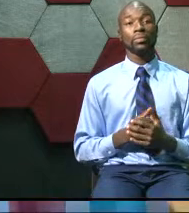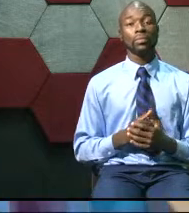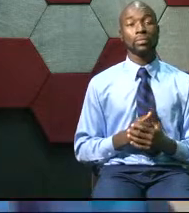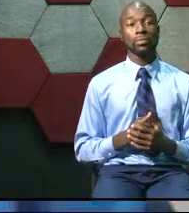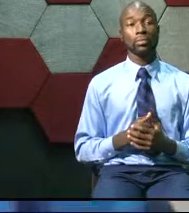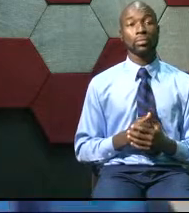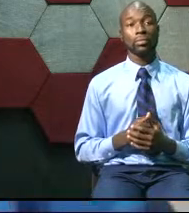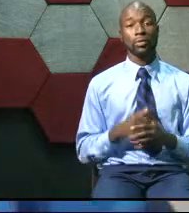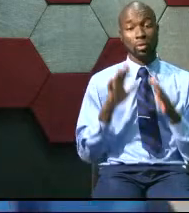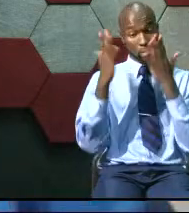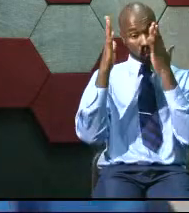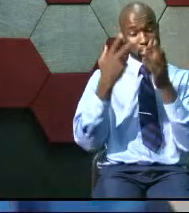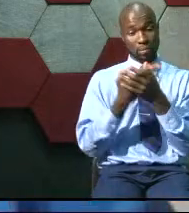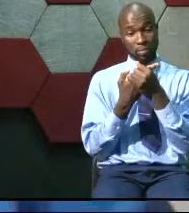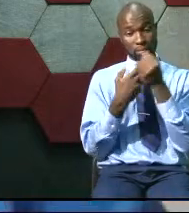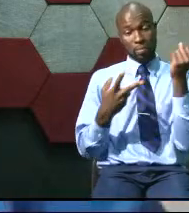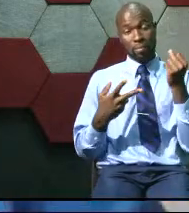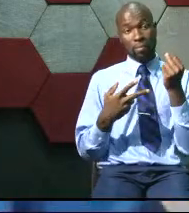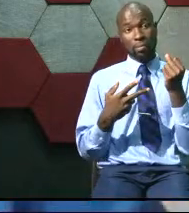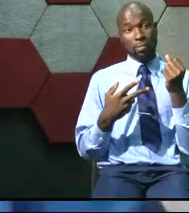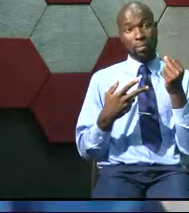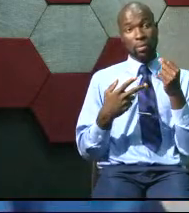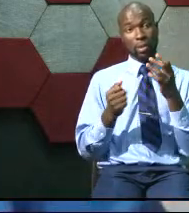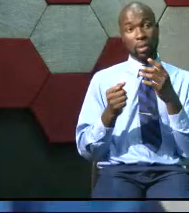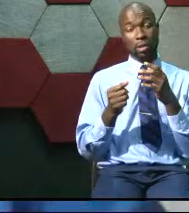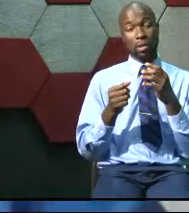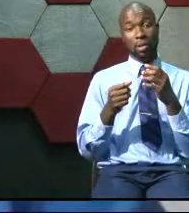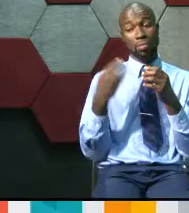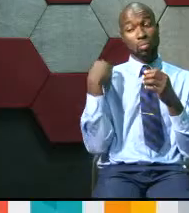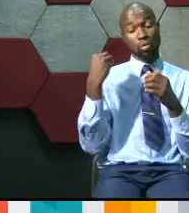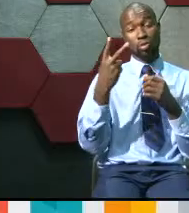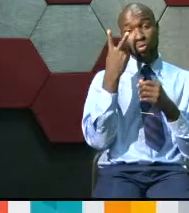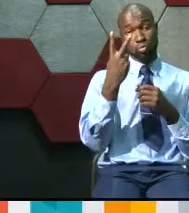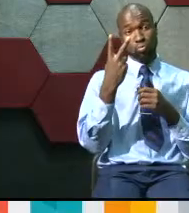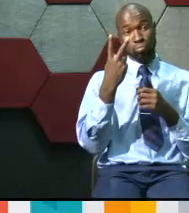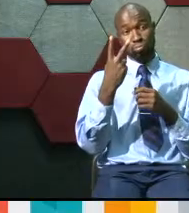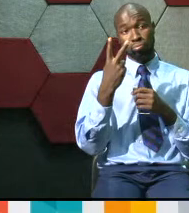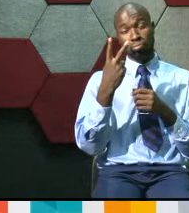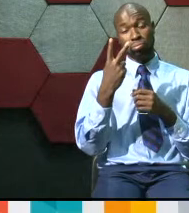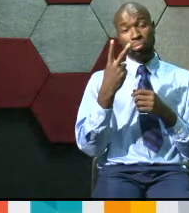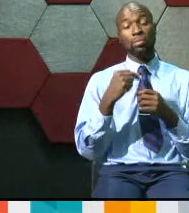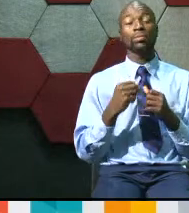The runners-up for the biological and ecological sciences category